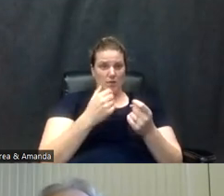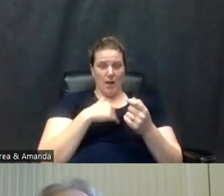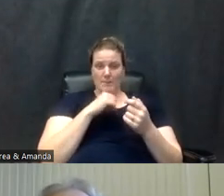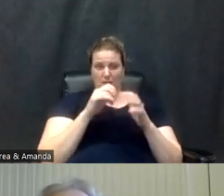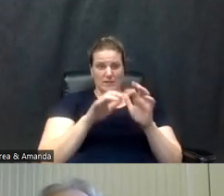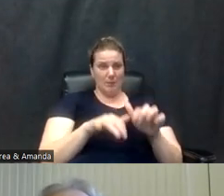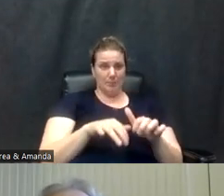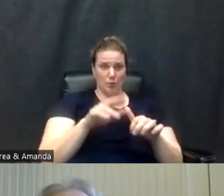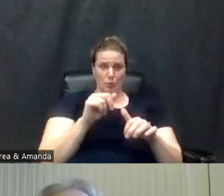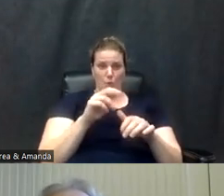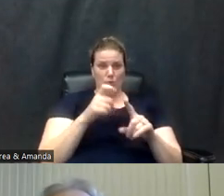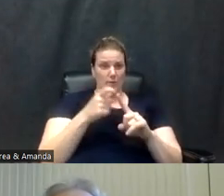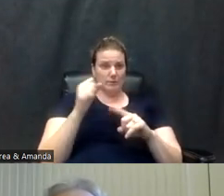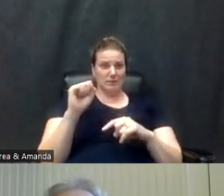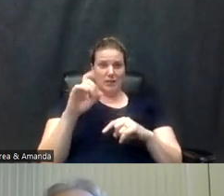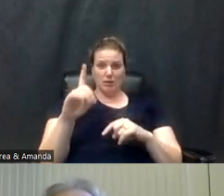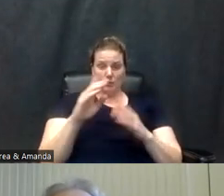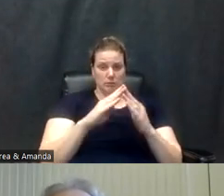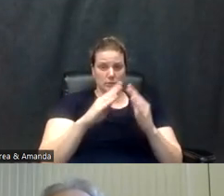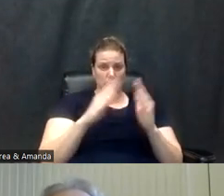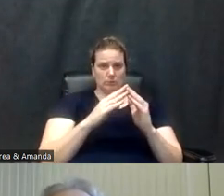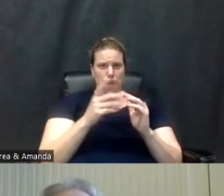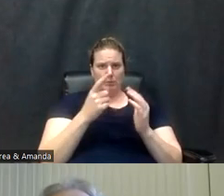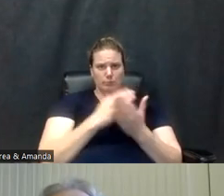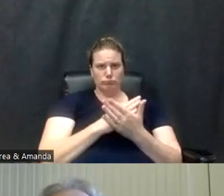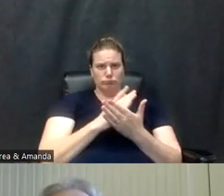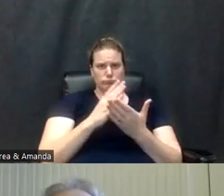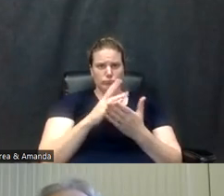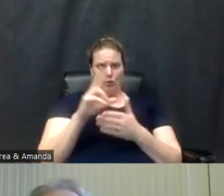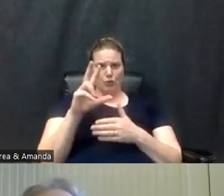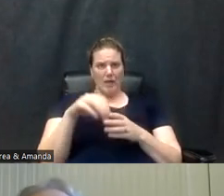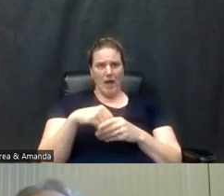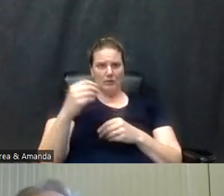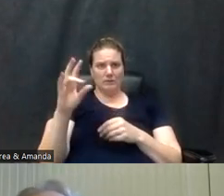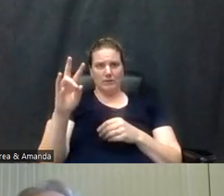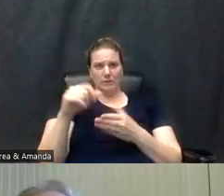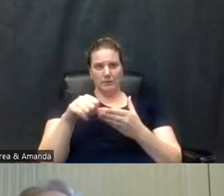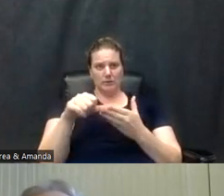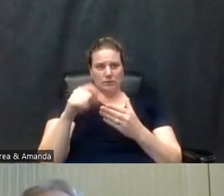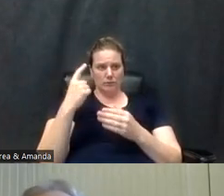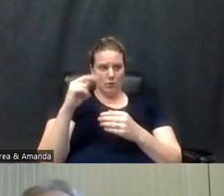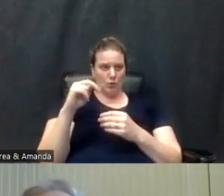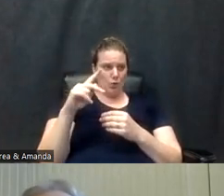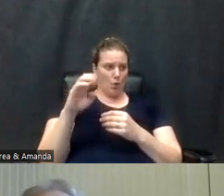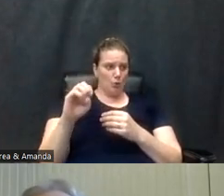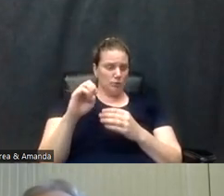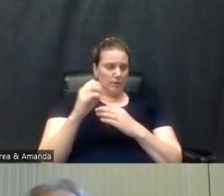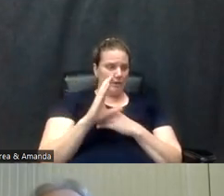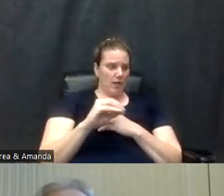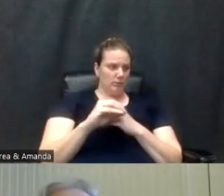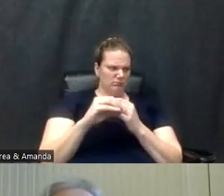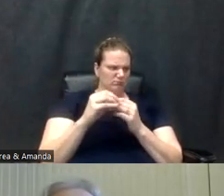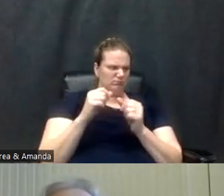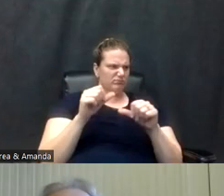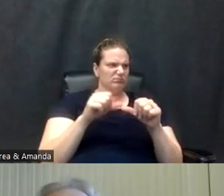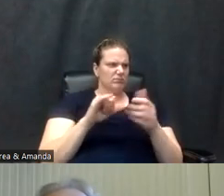up any of the notes from San Diego City yet. I have only gotten through 3 out of 7 pages of my notes for the county. I'm hoping to post those in the next couple of days